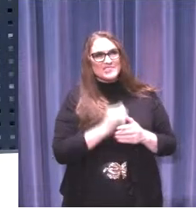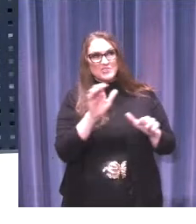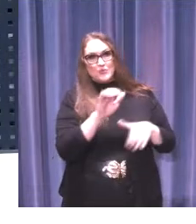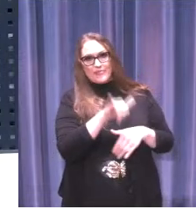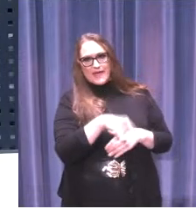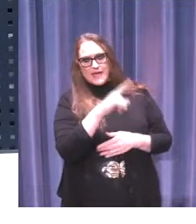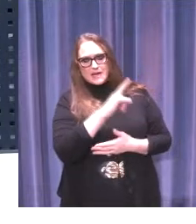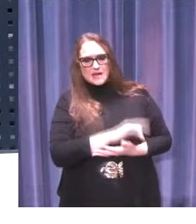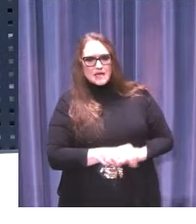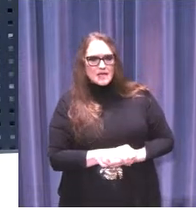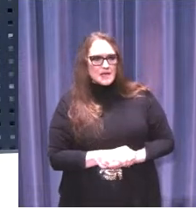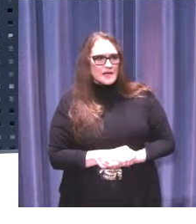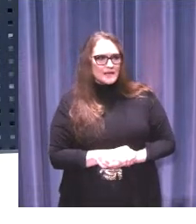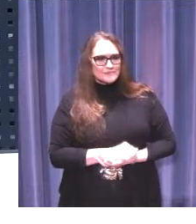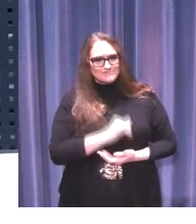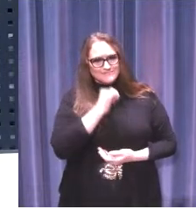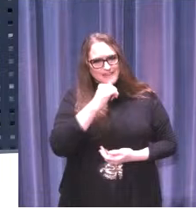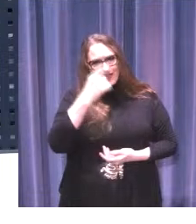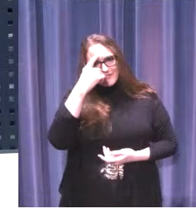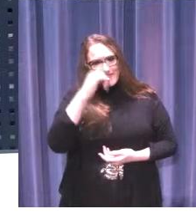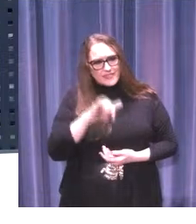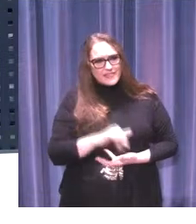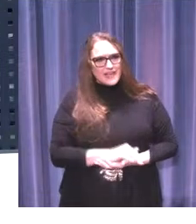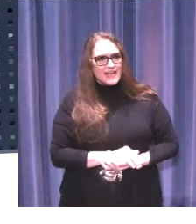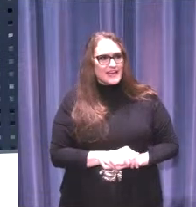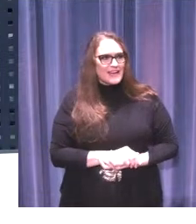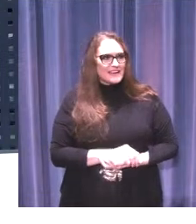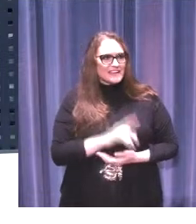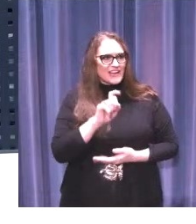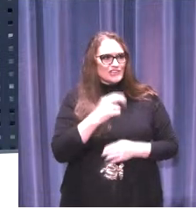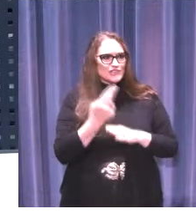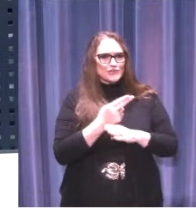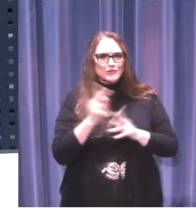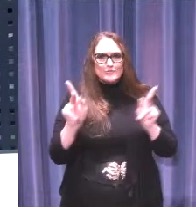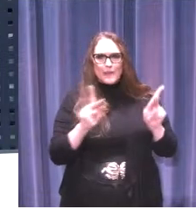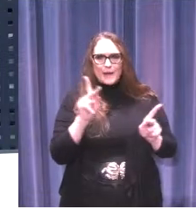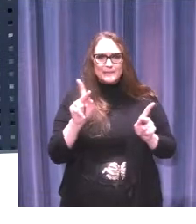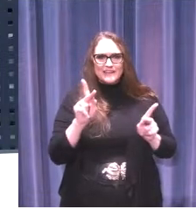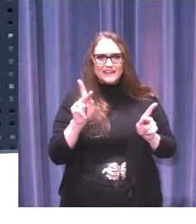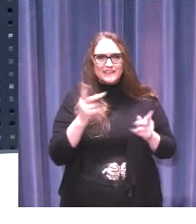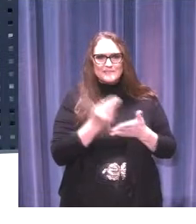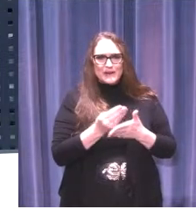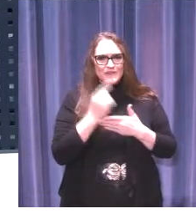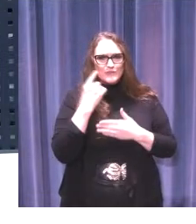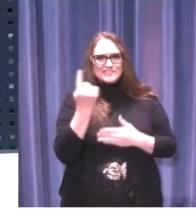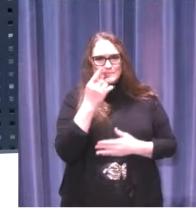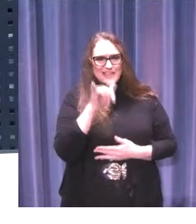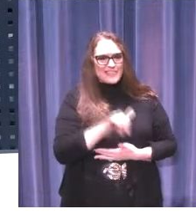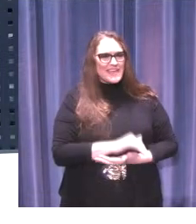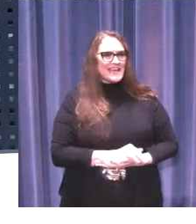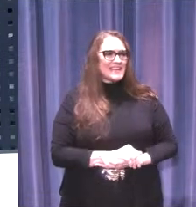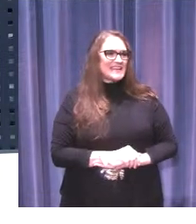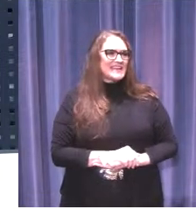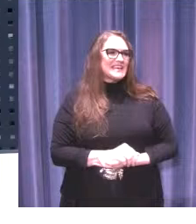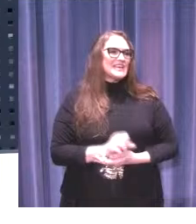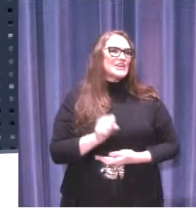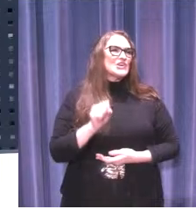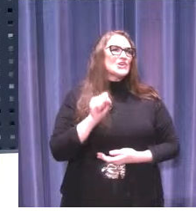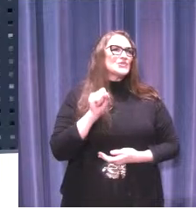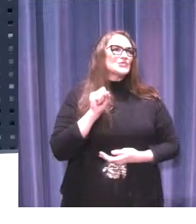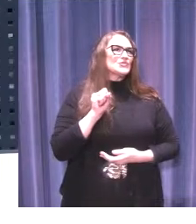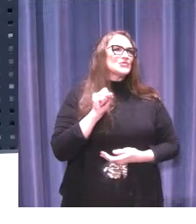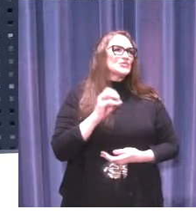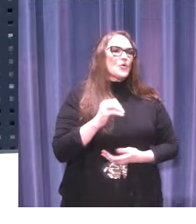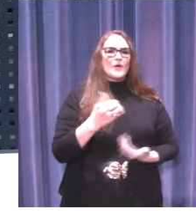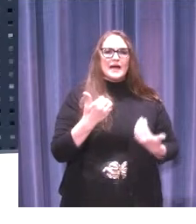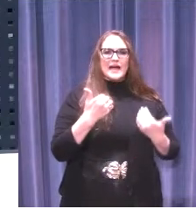that. I didn't think that I should use public money for something like that. So I